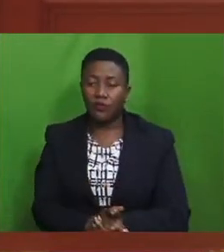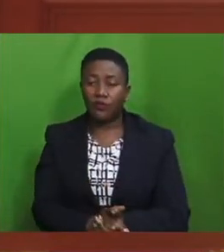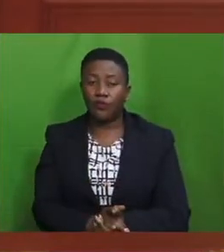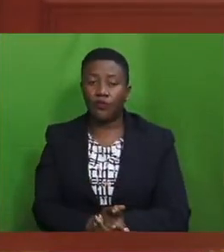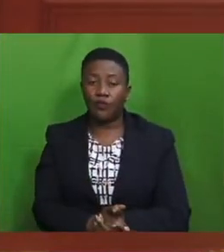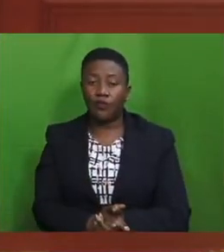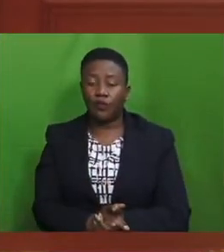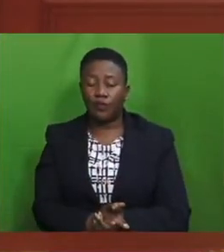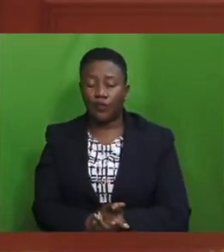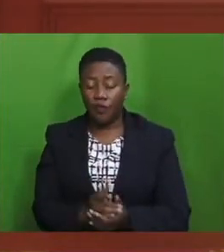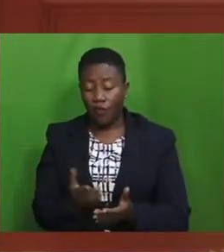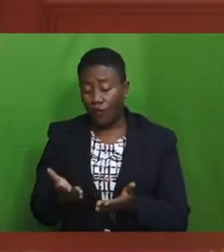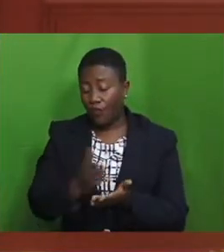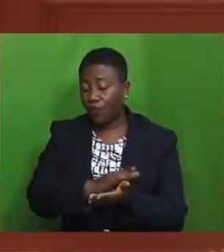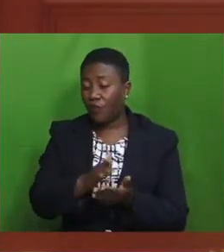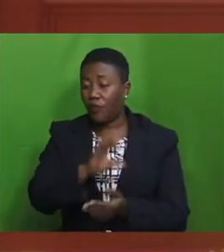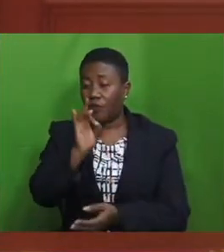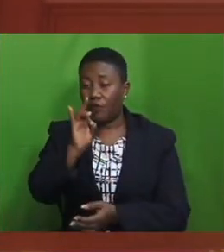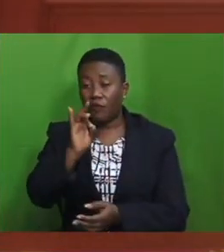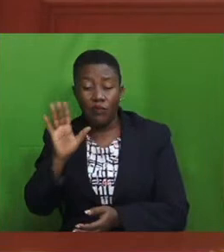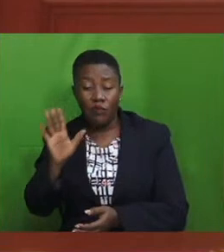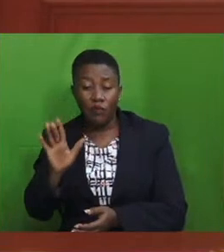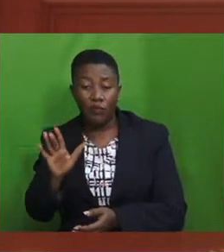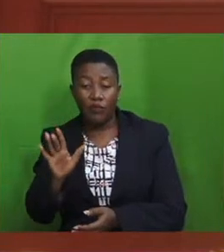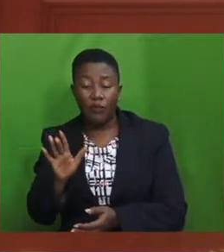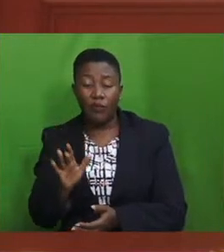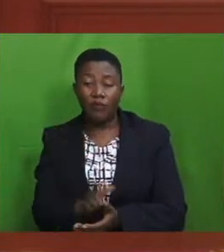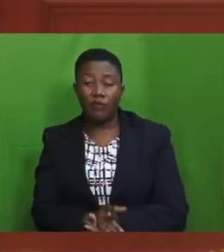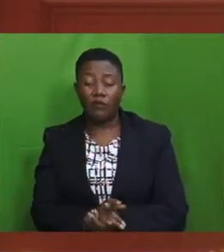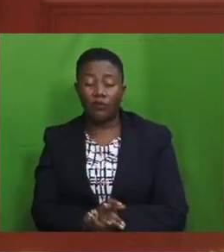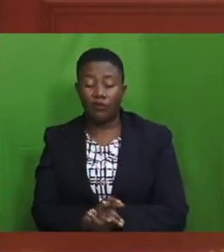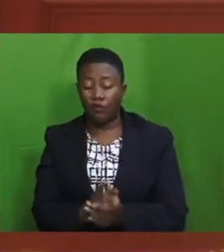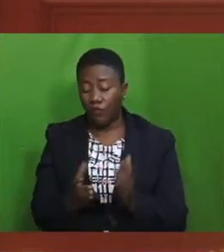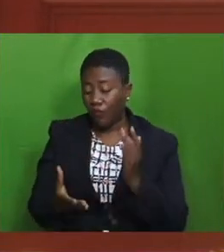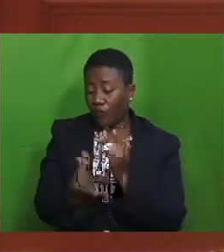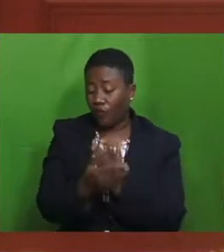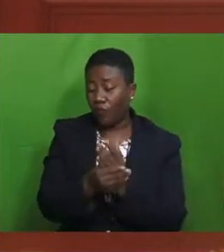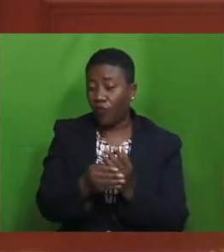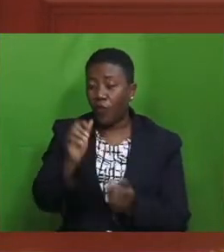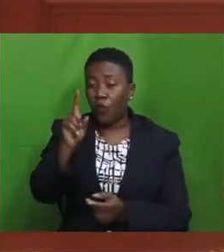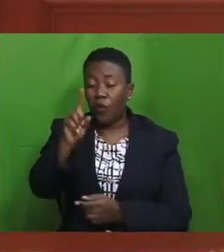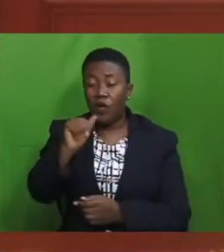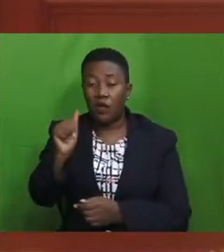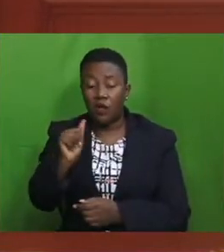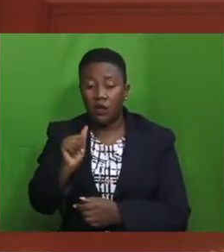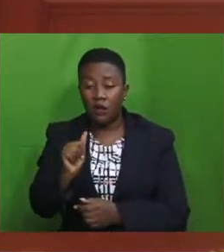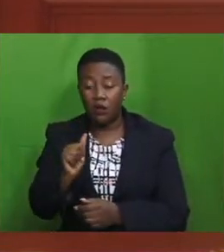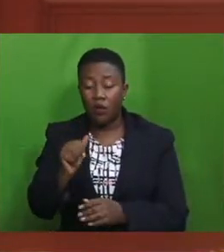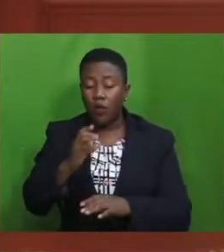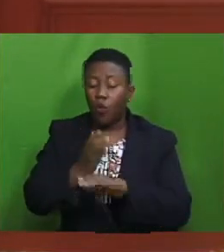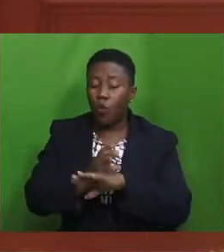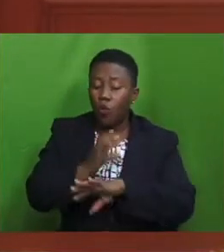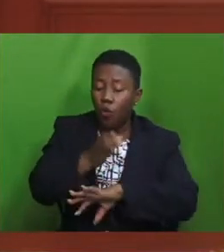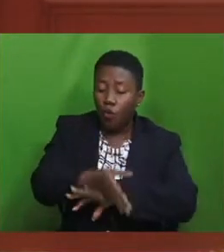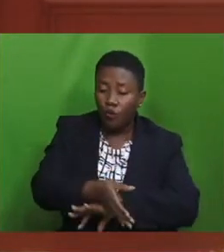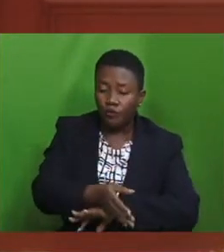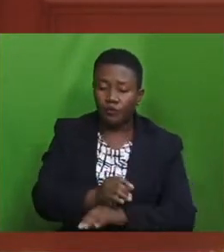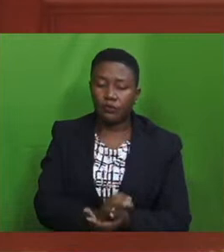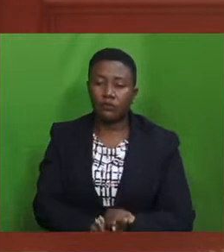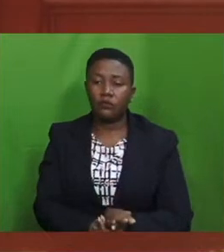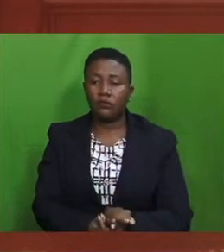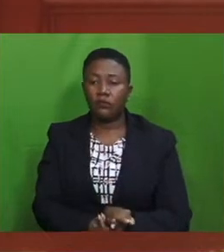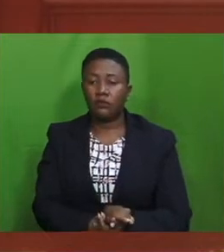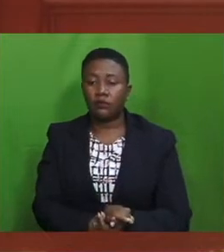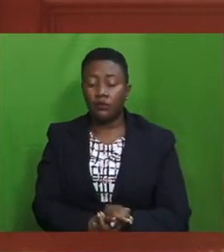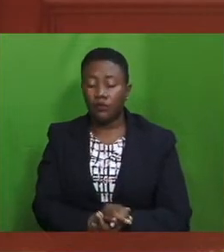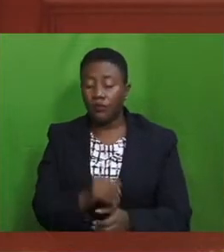Speaker, I come to page 85, when you see the appendix 1A, real GDP growth, crops, cocoa. Mr. Speaker,